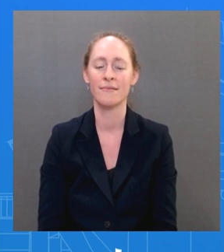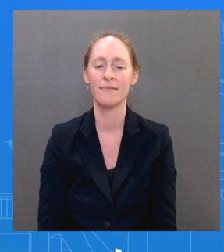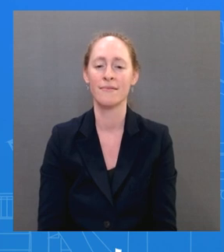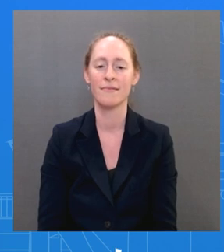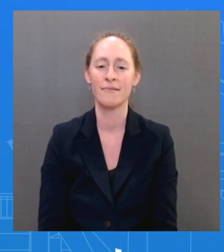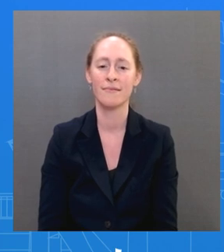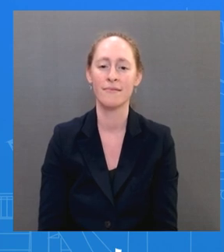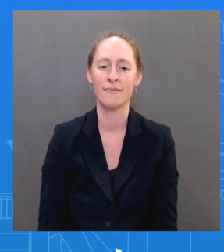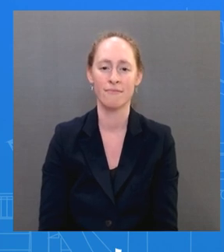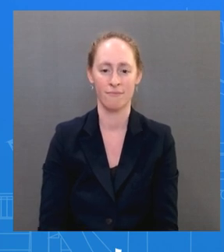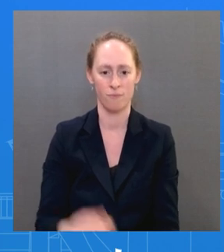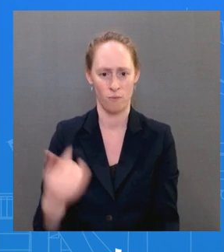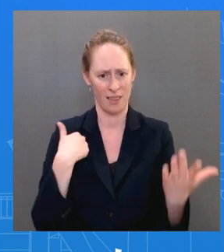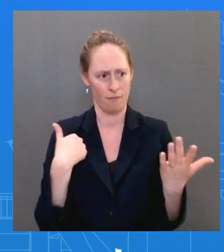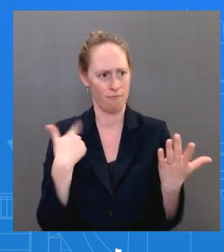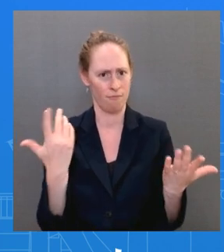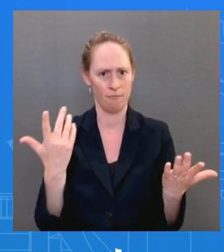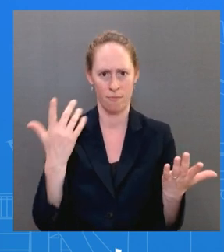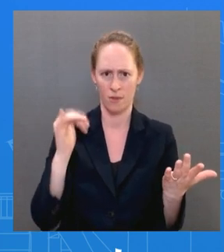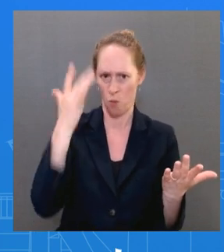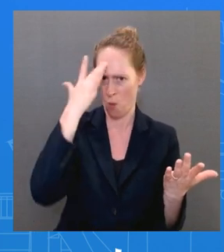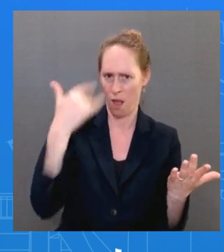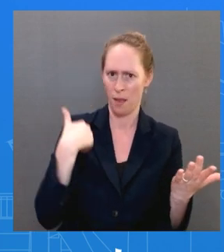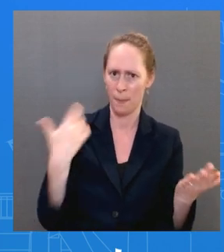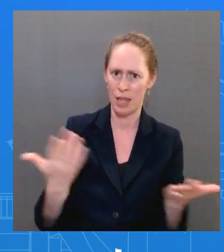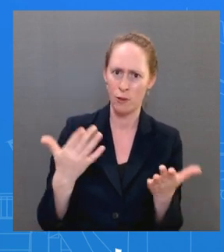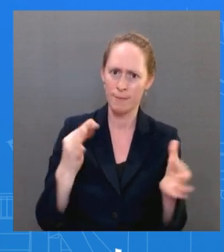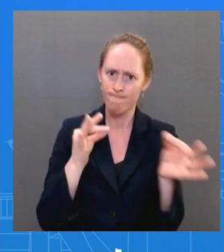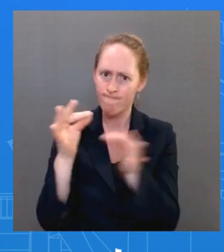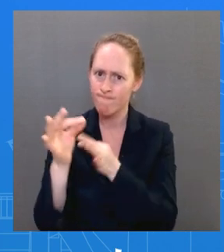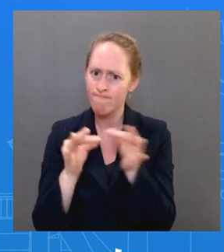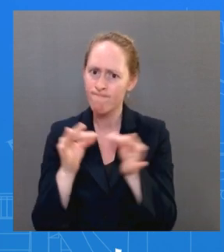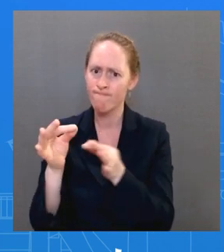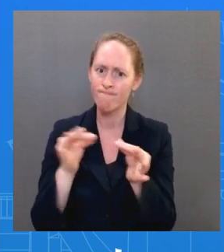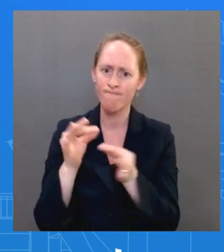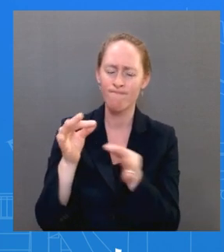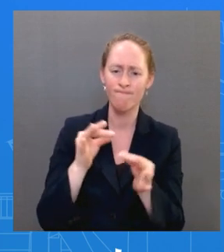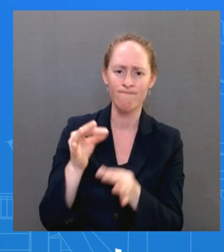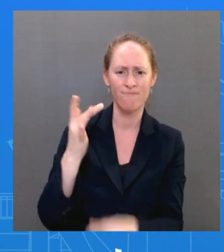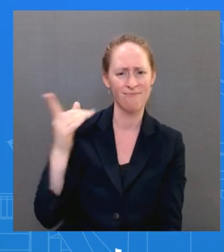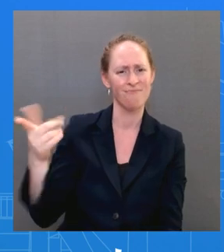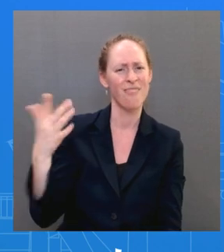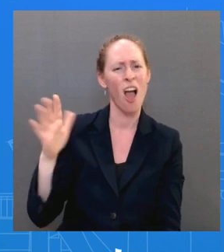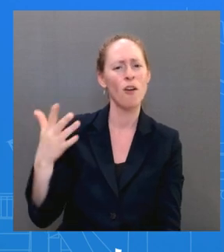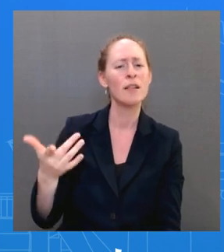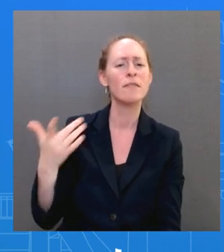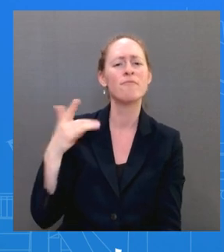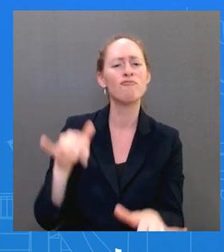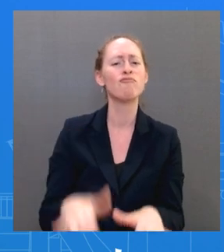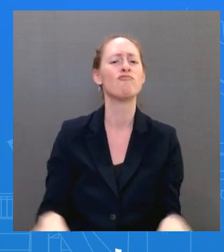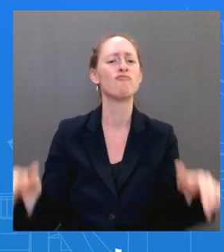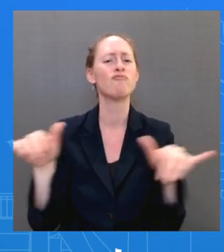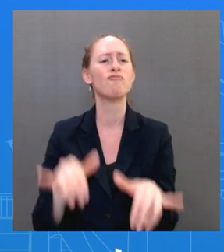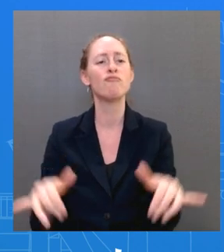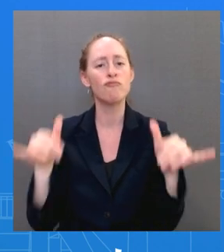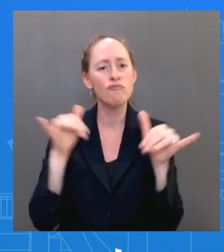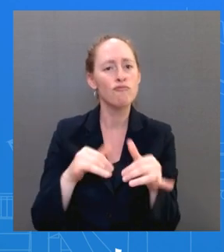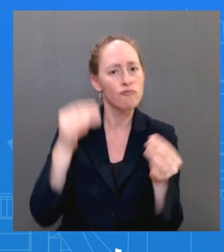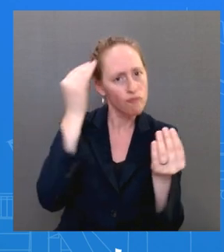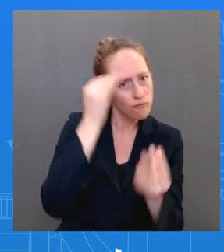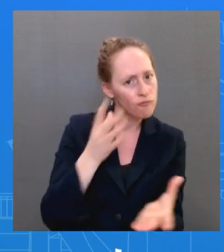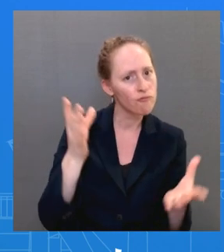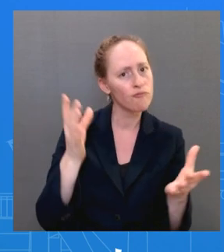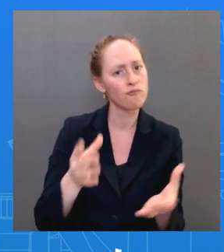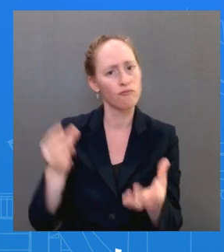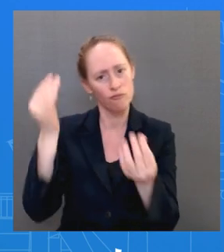like, we're giving you information on a very, very regular basis. And we're doing it as a team with all of